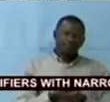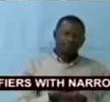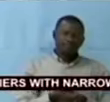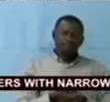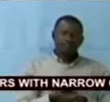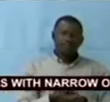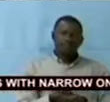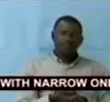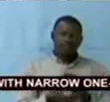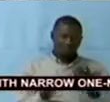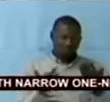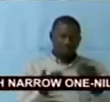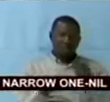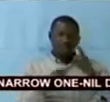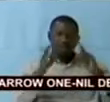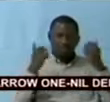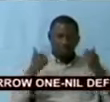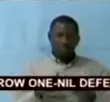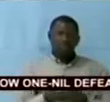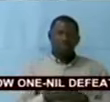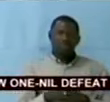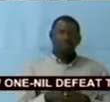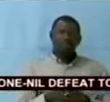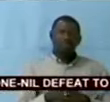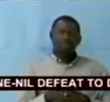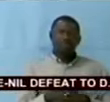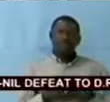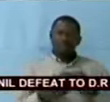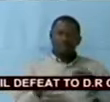I already started my Maghrib prayers when